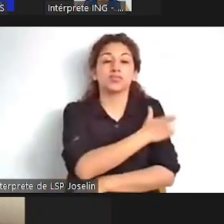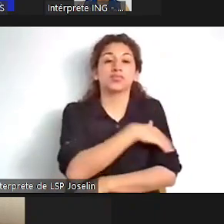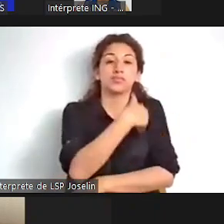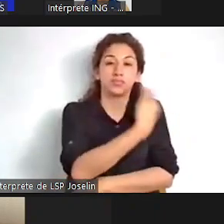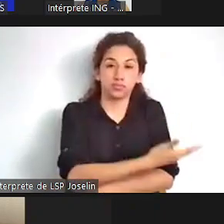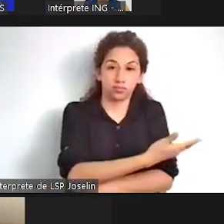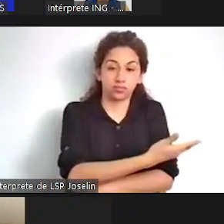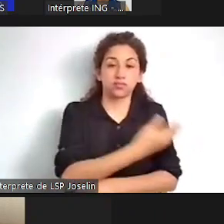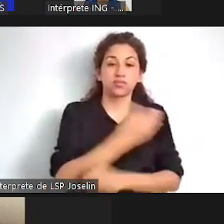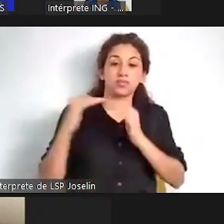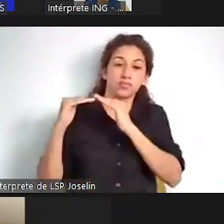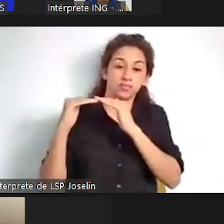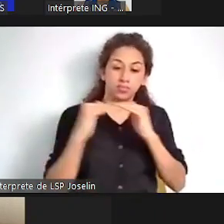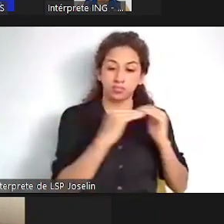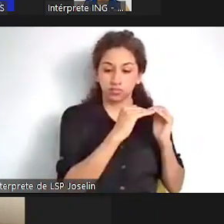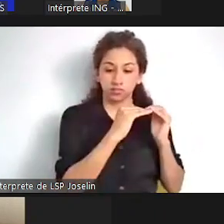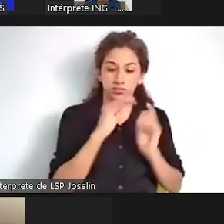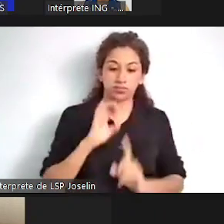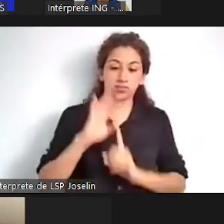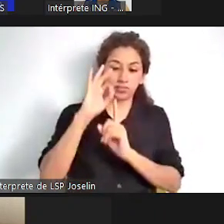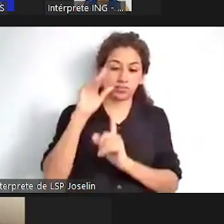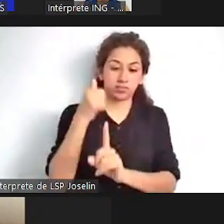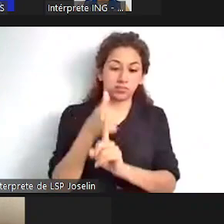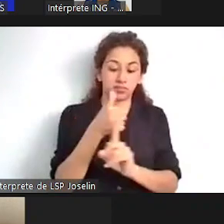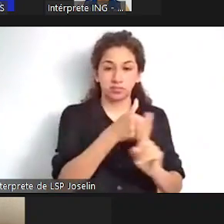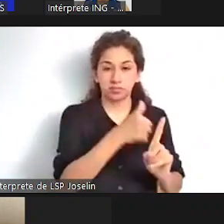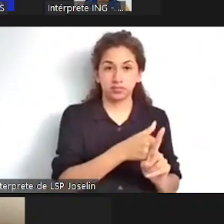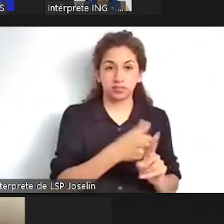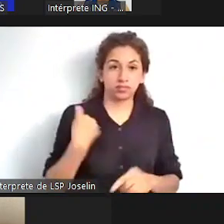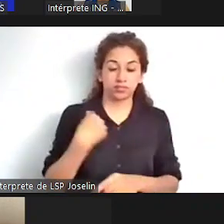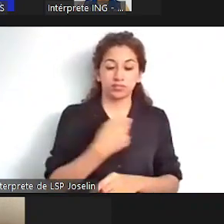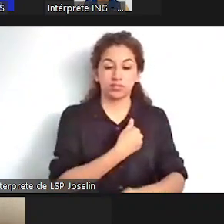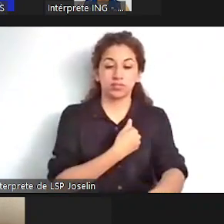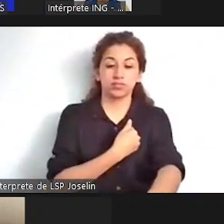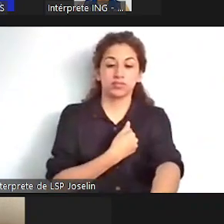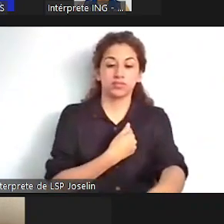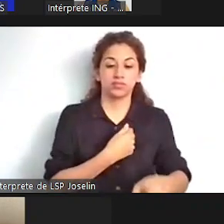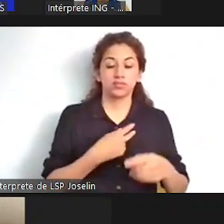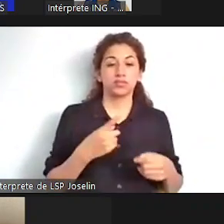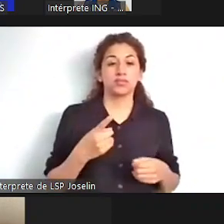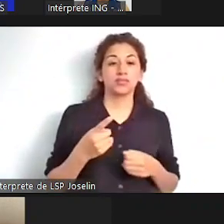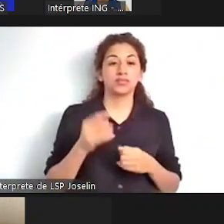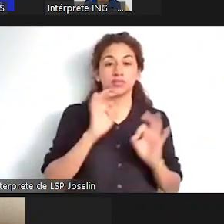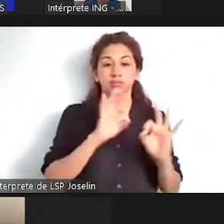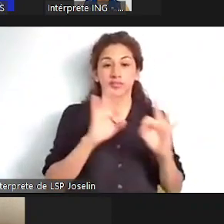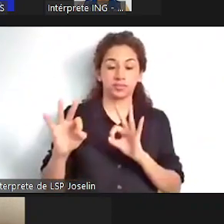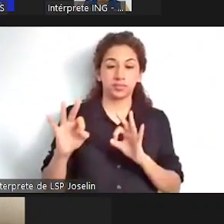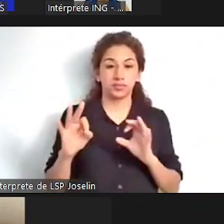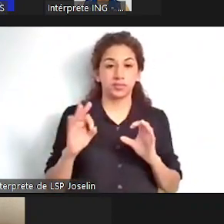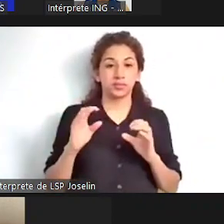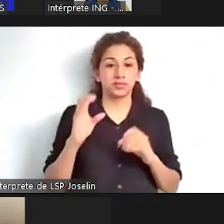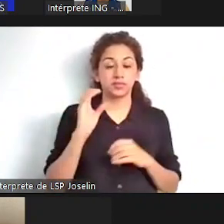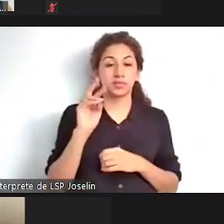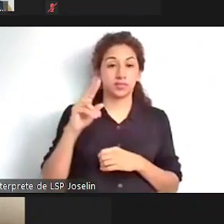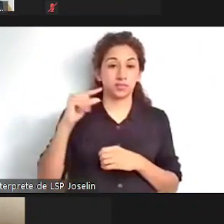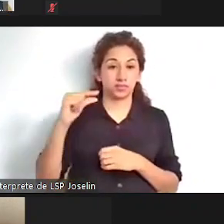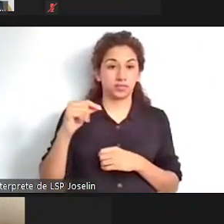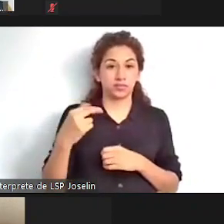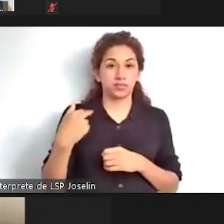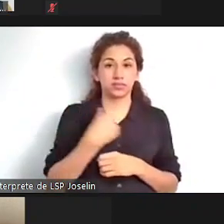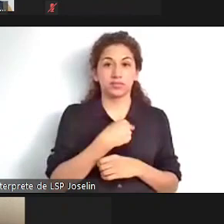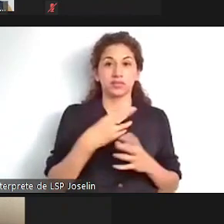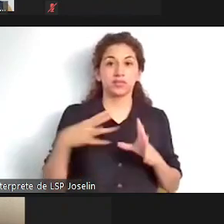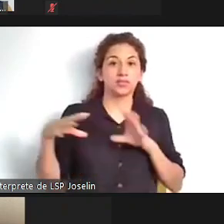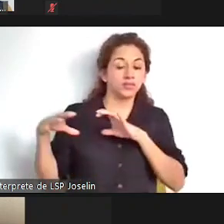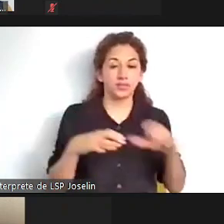favor of the equality principles and within our own organizations we